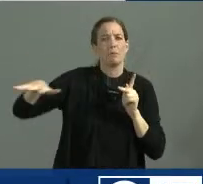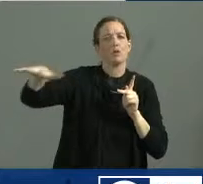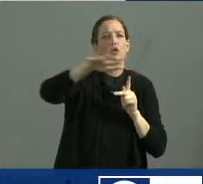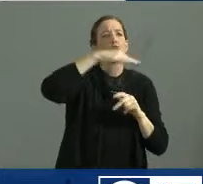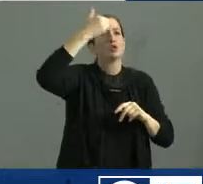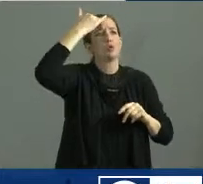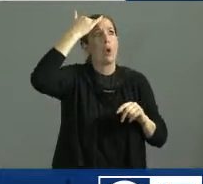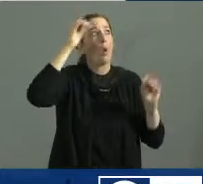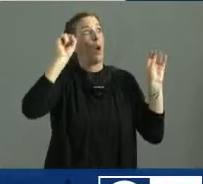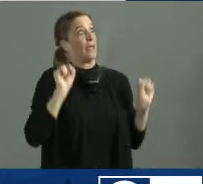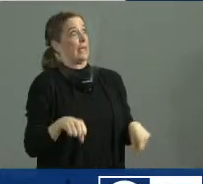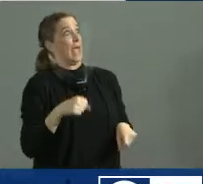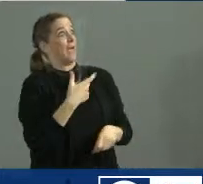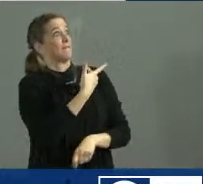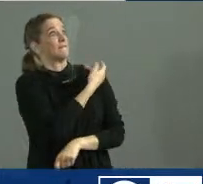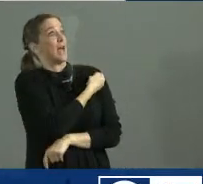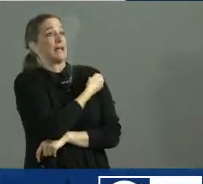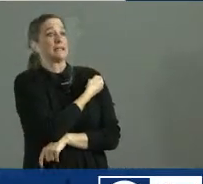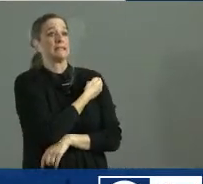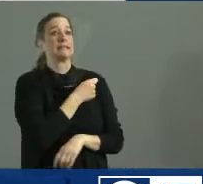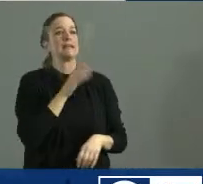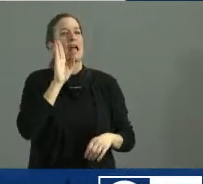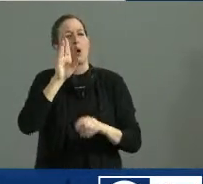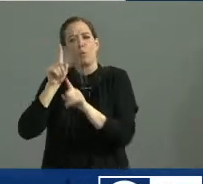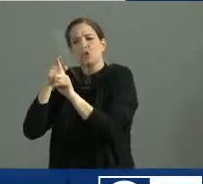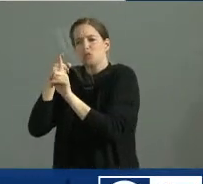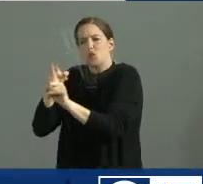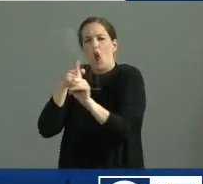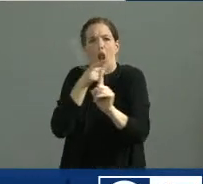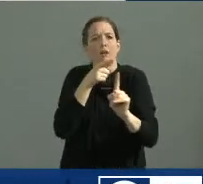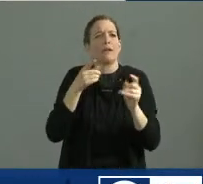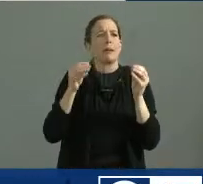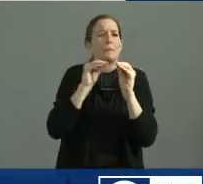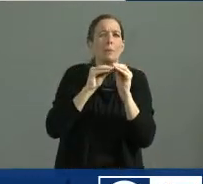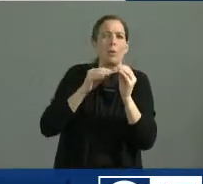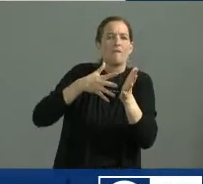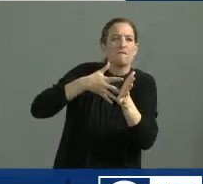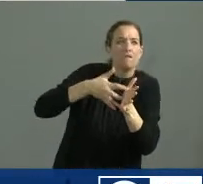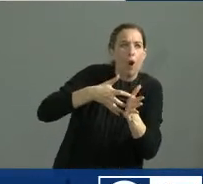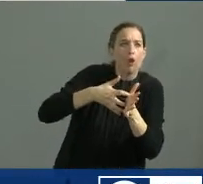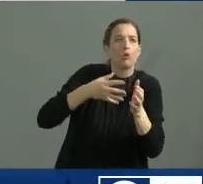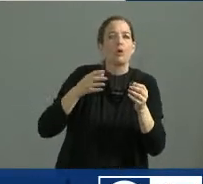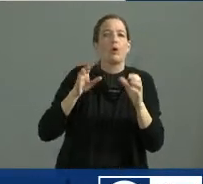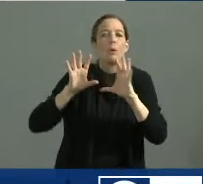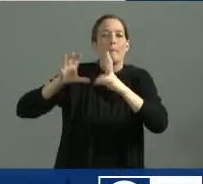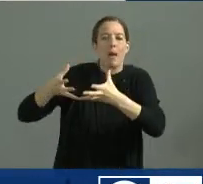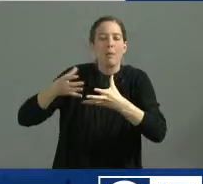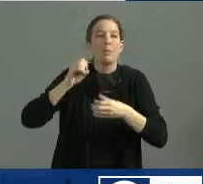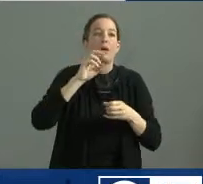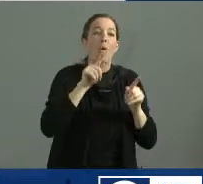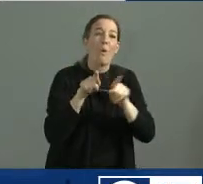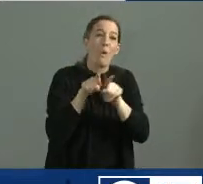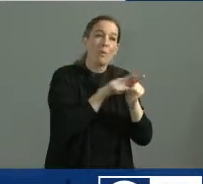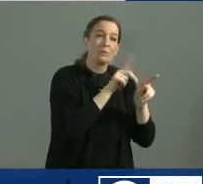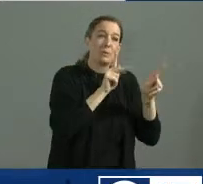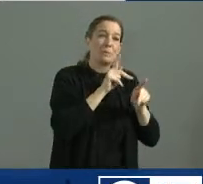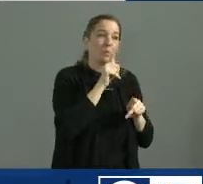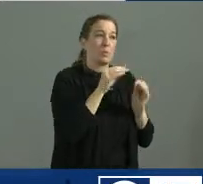messaging directly to some of those more vulnerable or resistant populations. We're also working